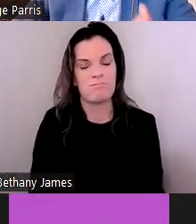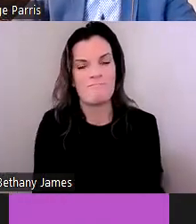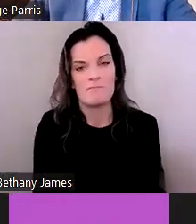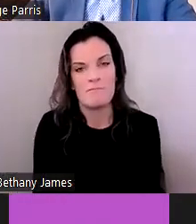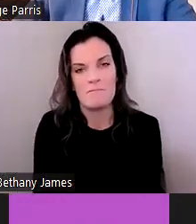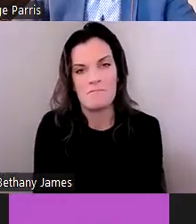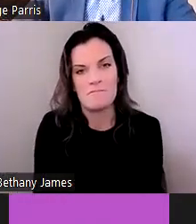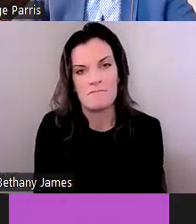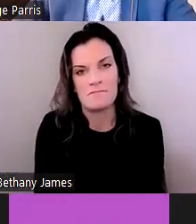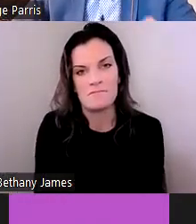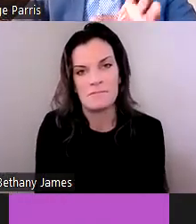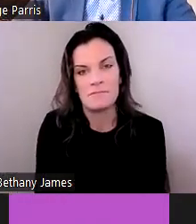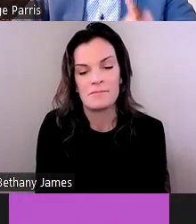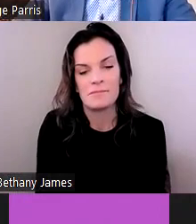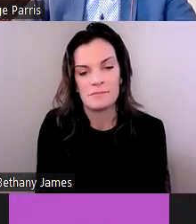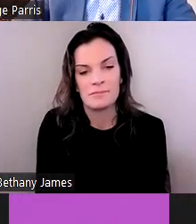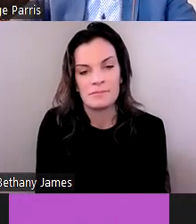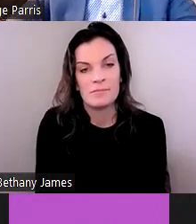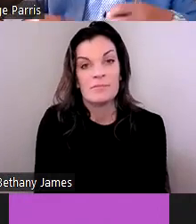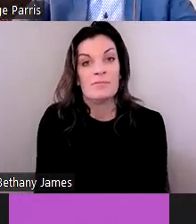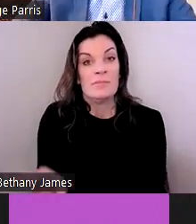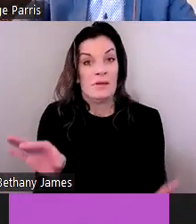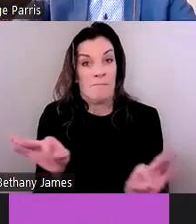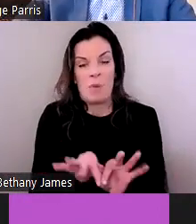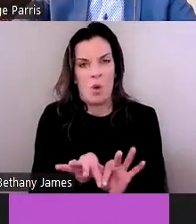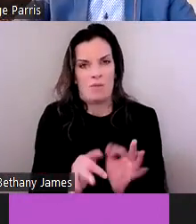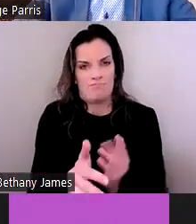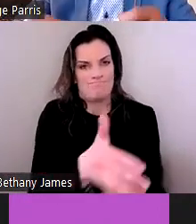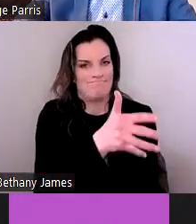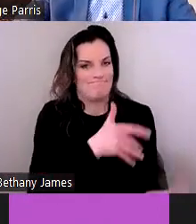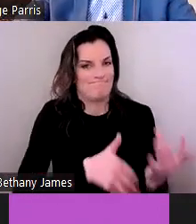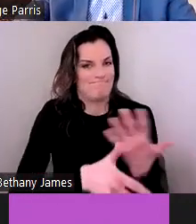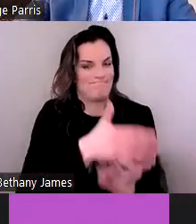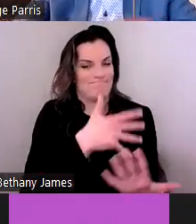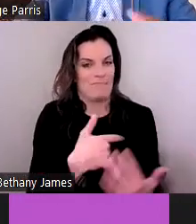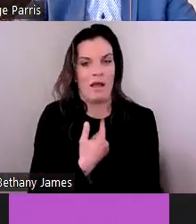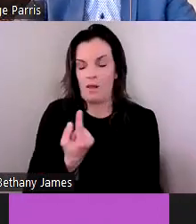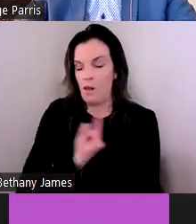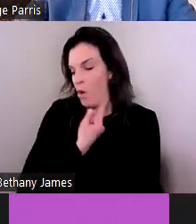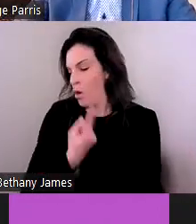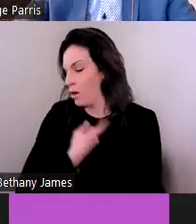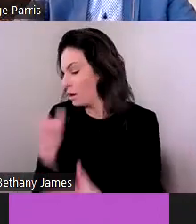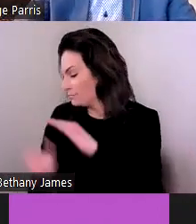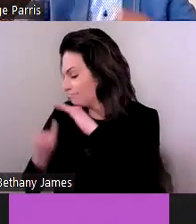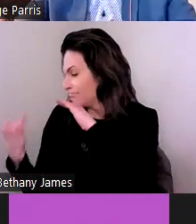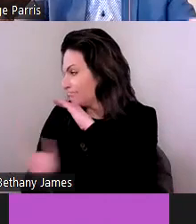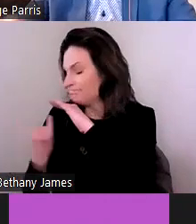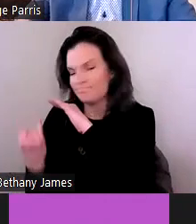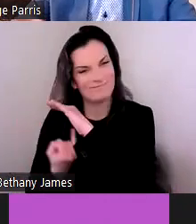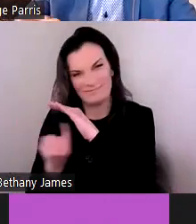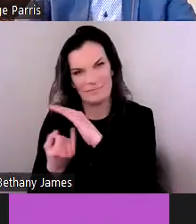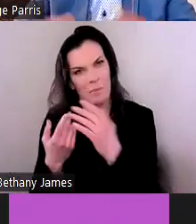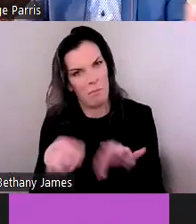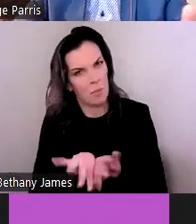be isolated. Social well-being is about connection. Be active, exercise, do